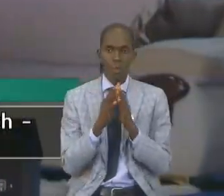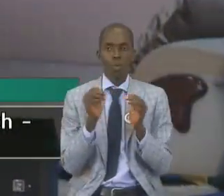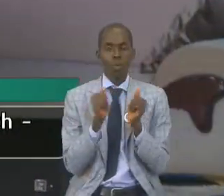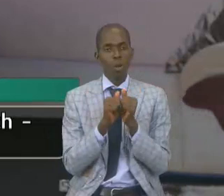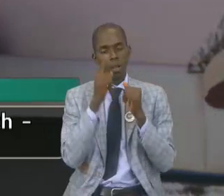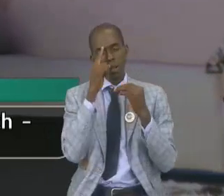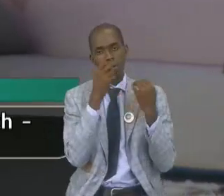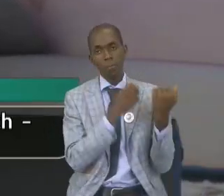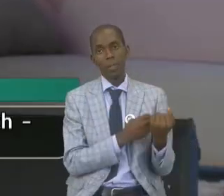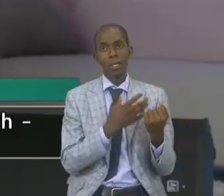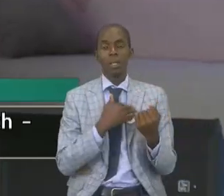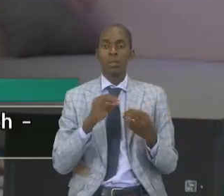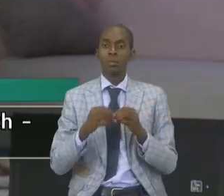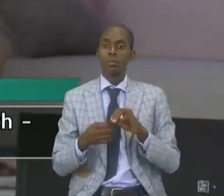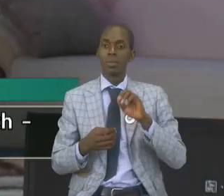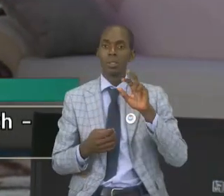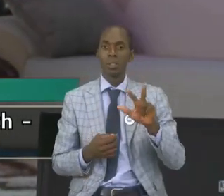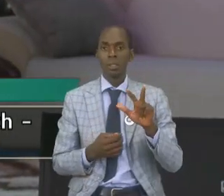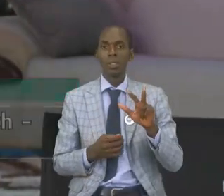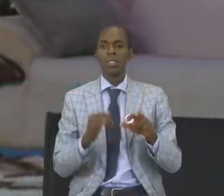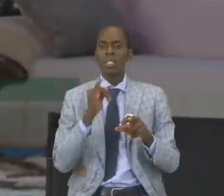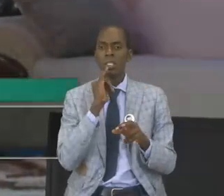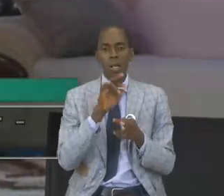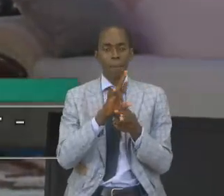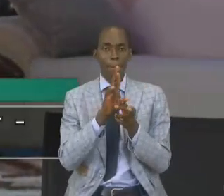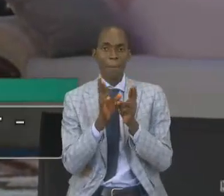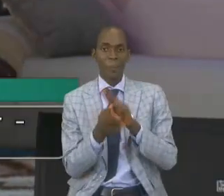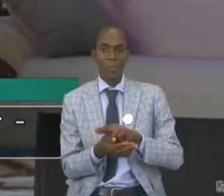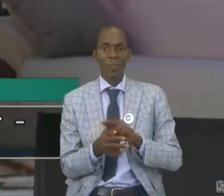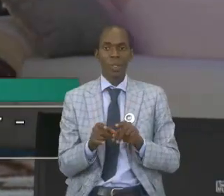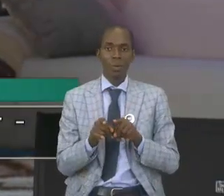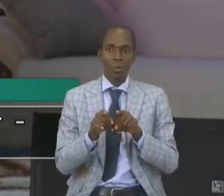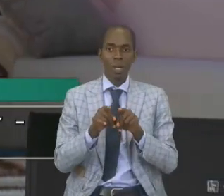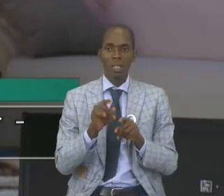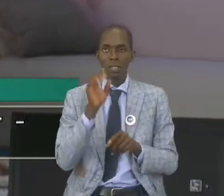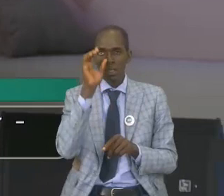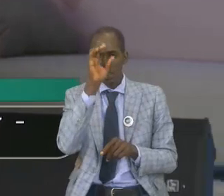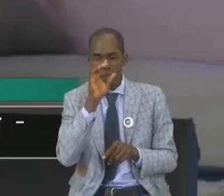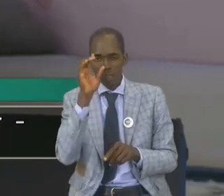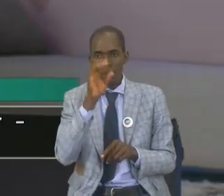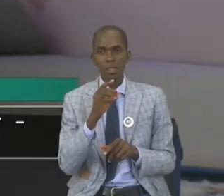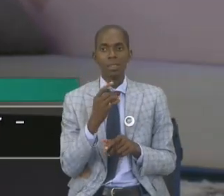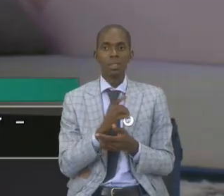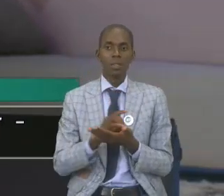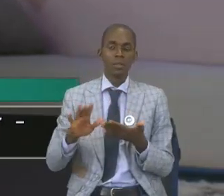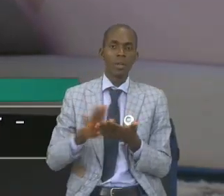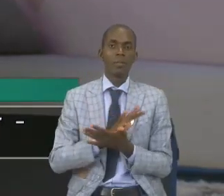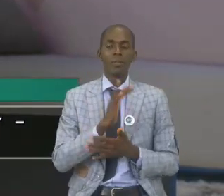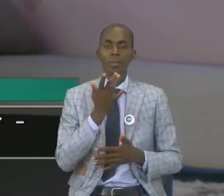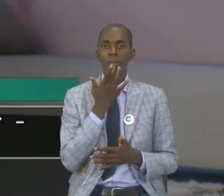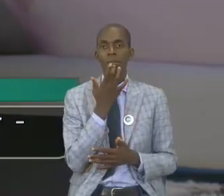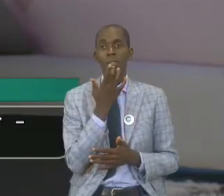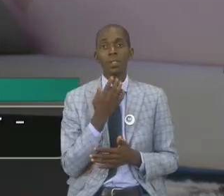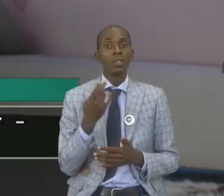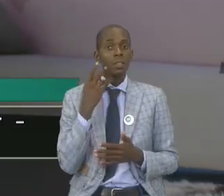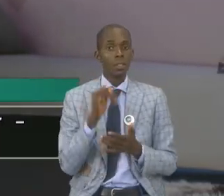And then number three is repentance while speaking, seeking divine favor. He